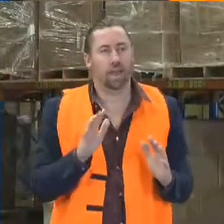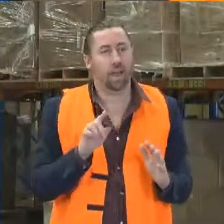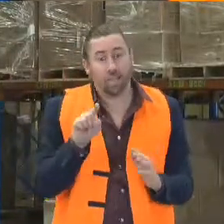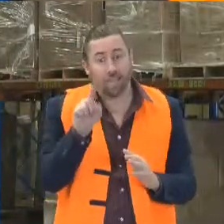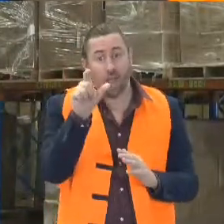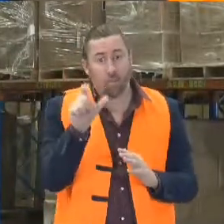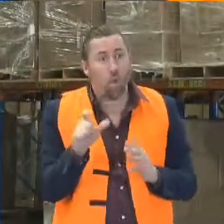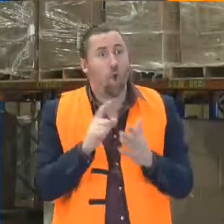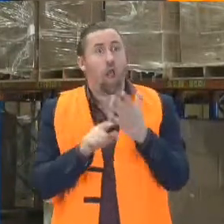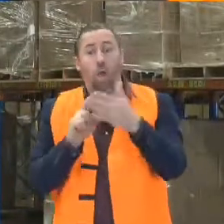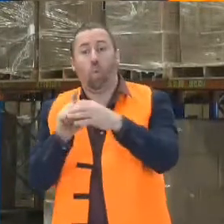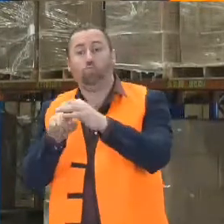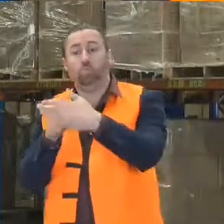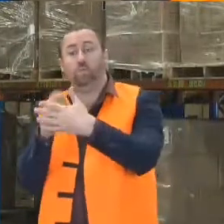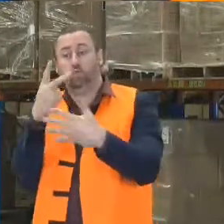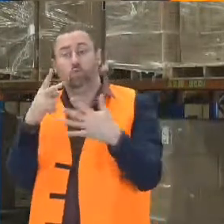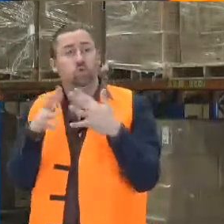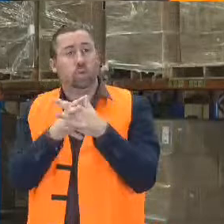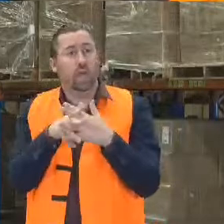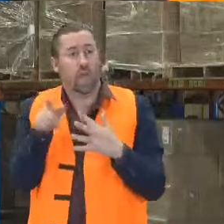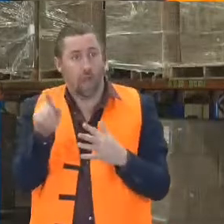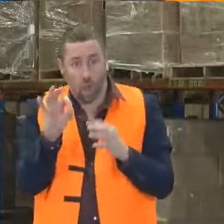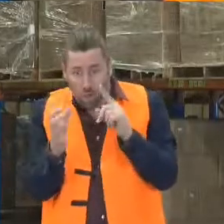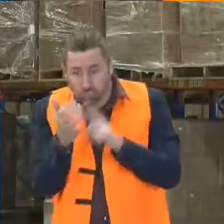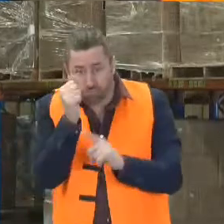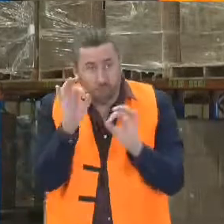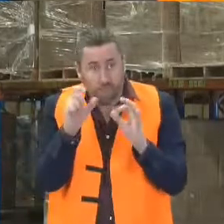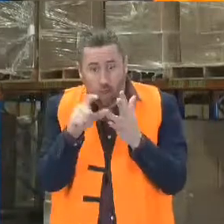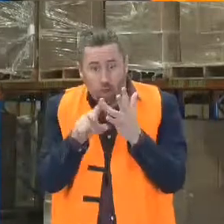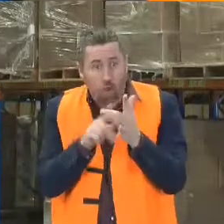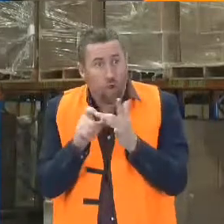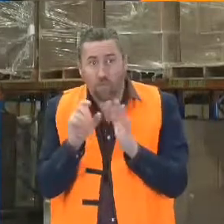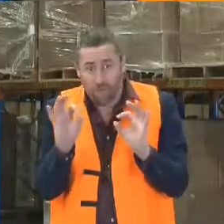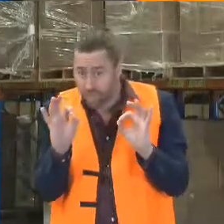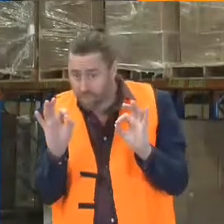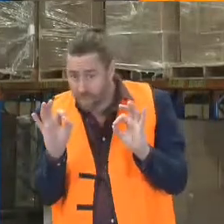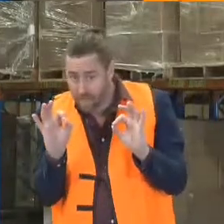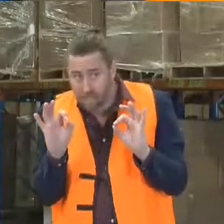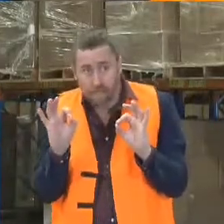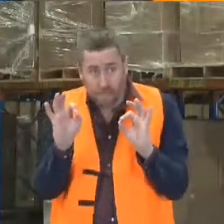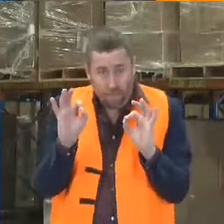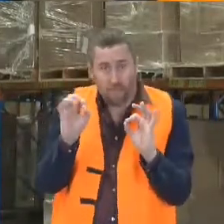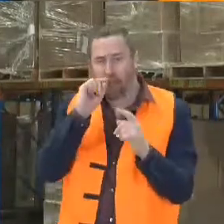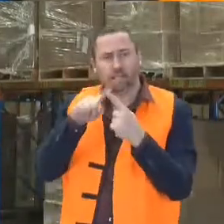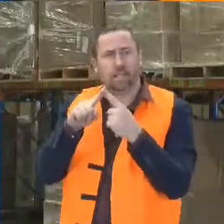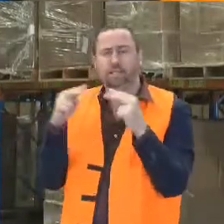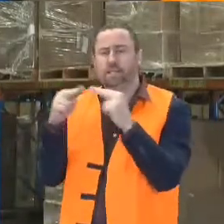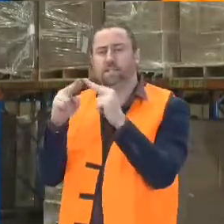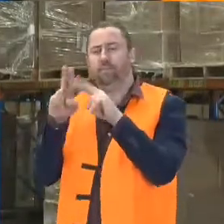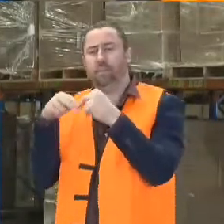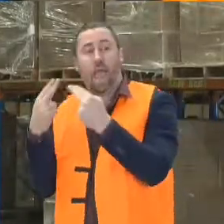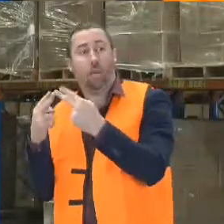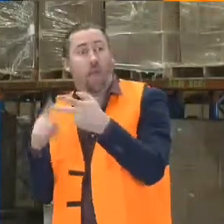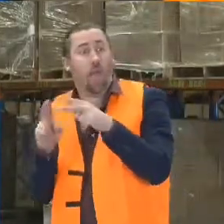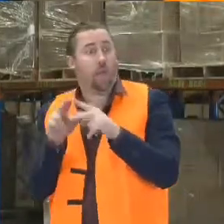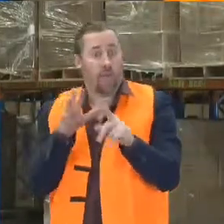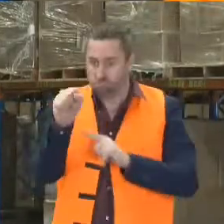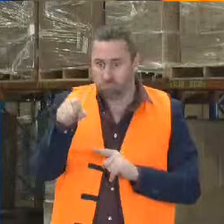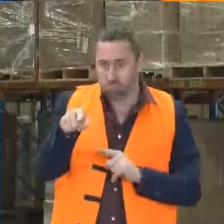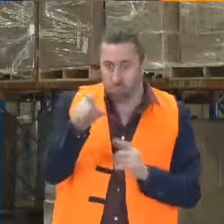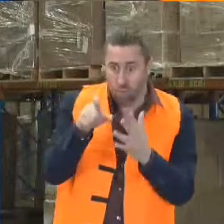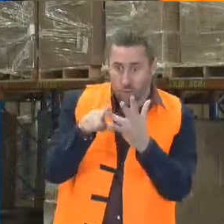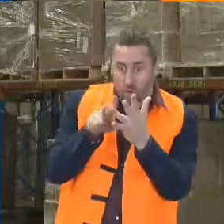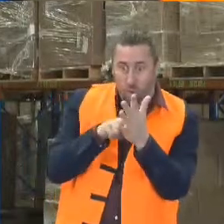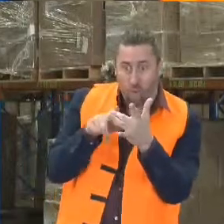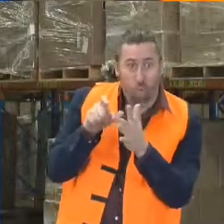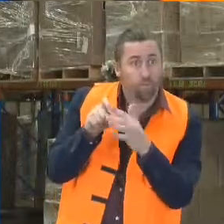become a case, then you can interact in your family. But if they were to become a case, then everyone